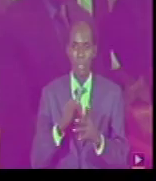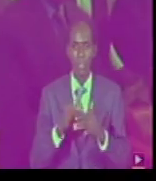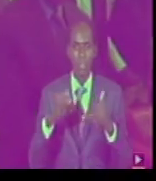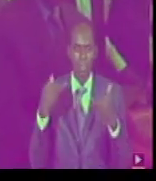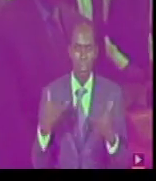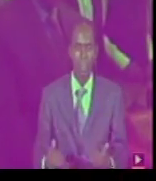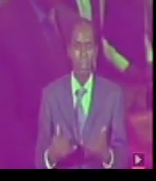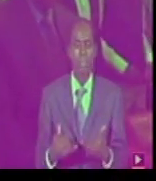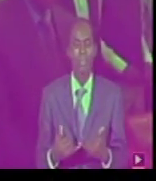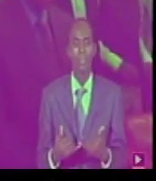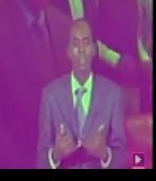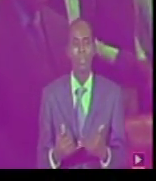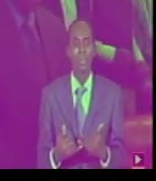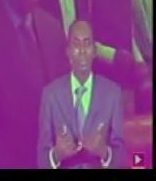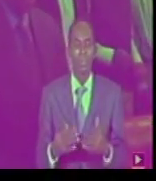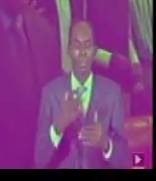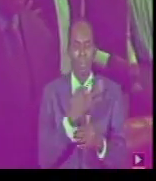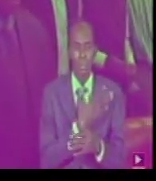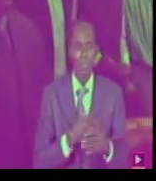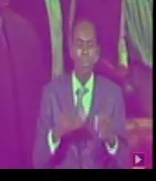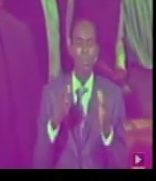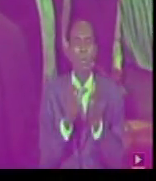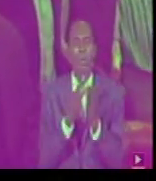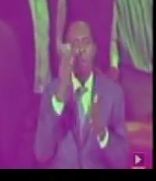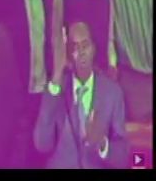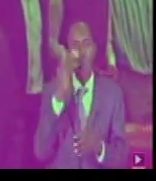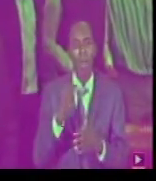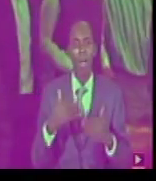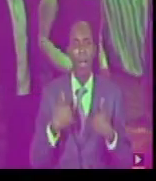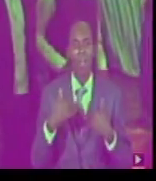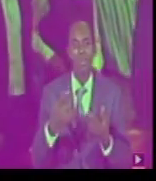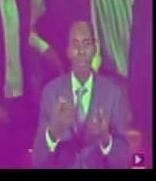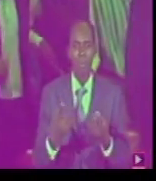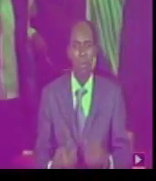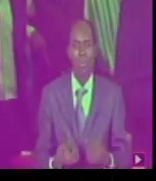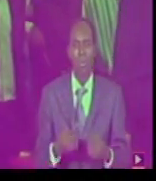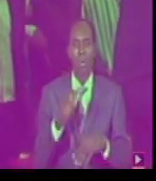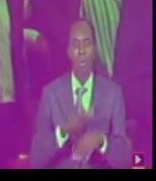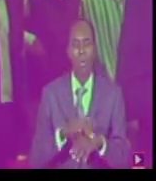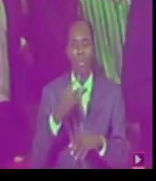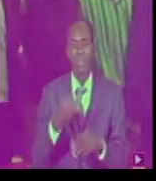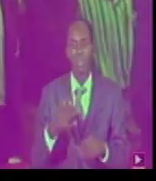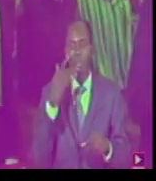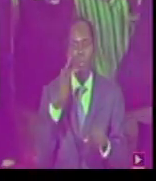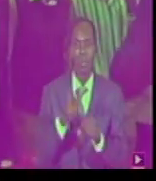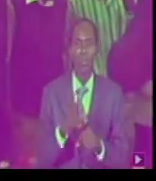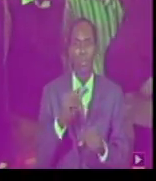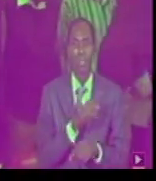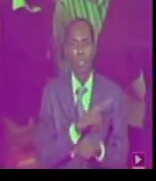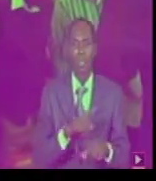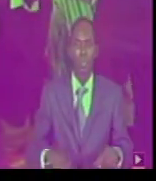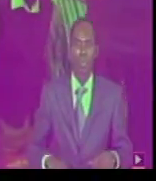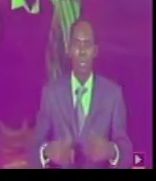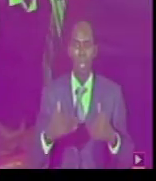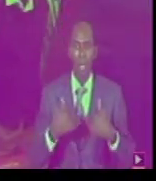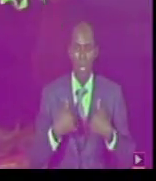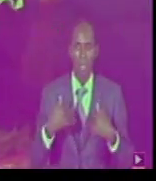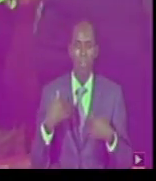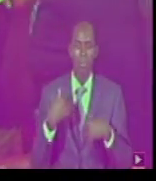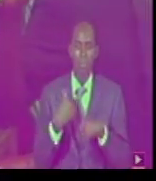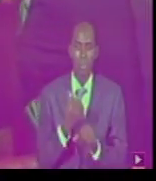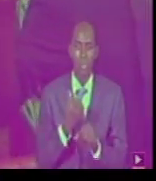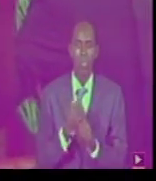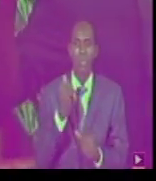mouth. What do you want? Why have you come? Of the promises the Lord has made, which one are you claiming today? Which one